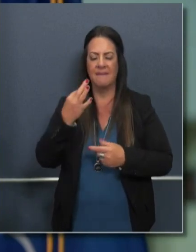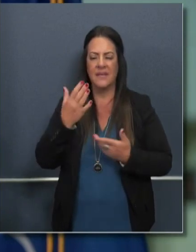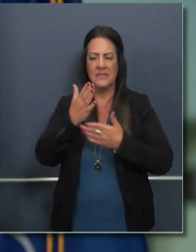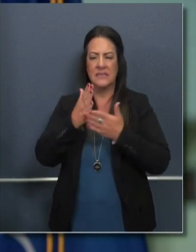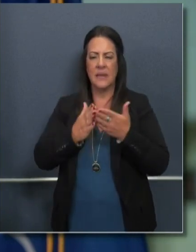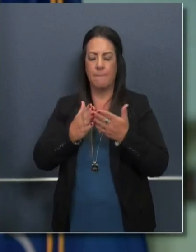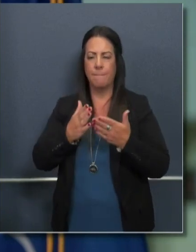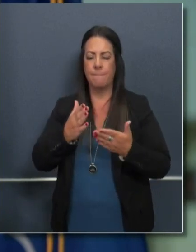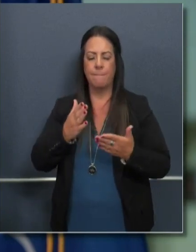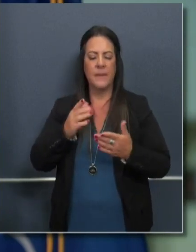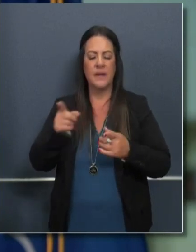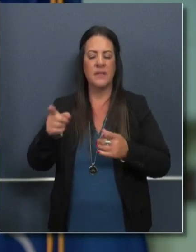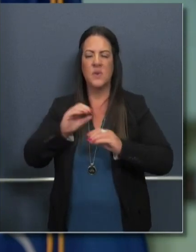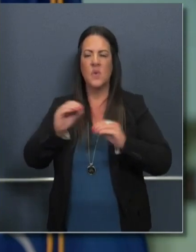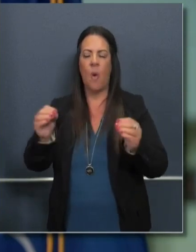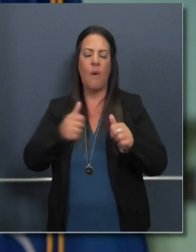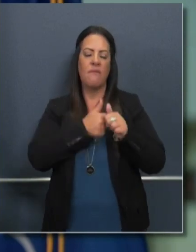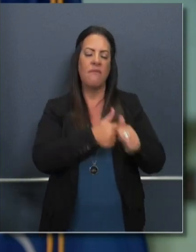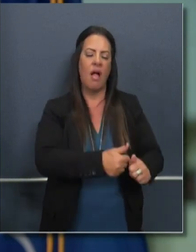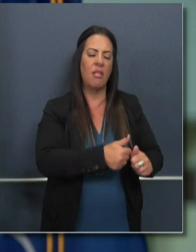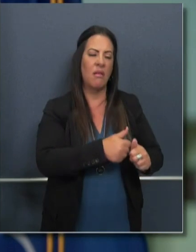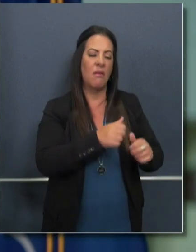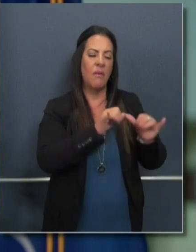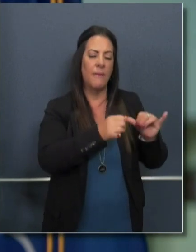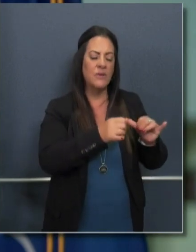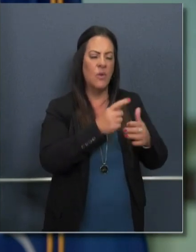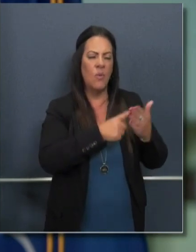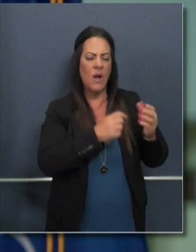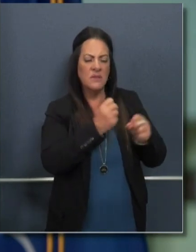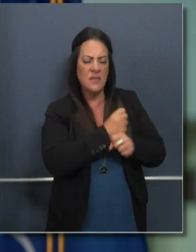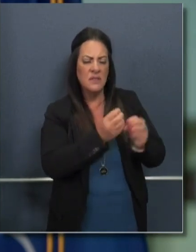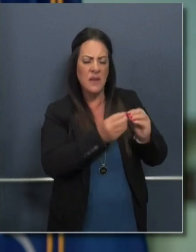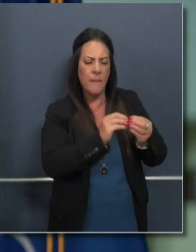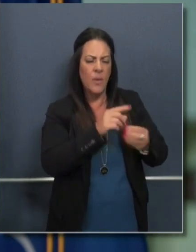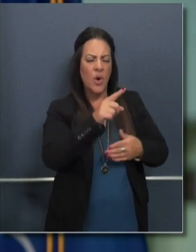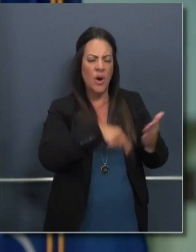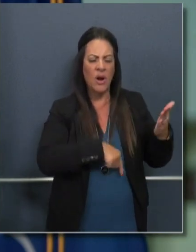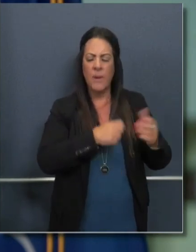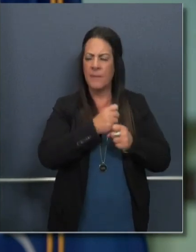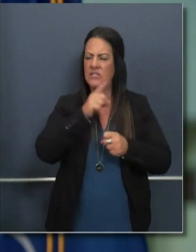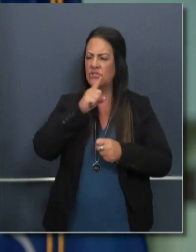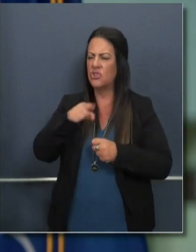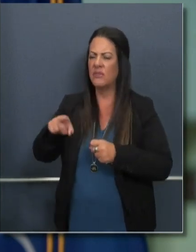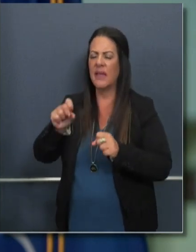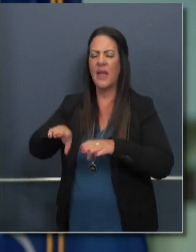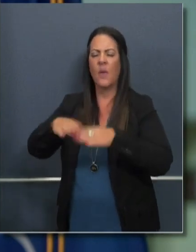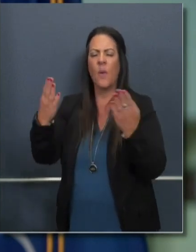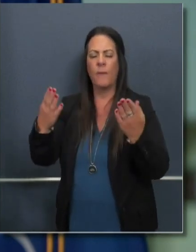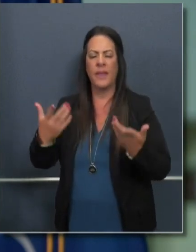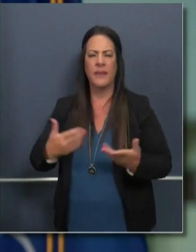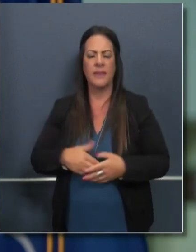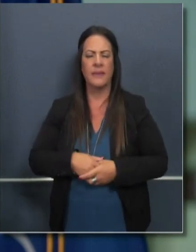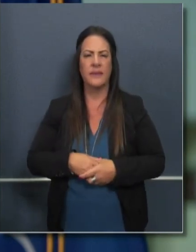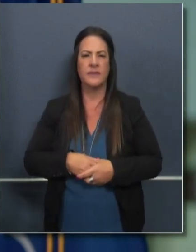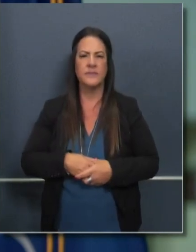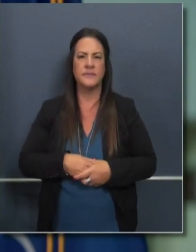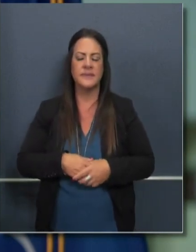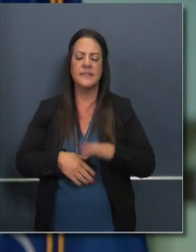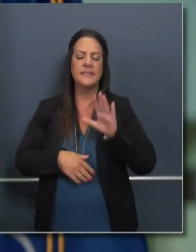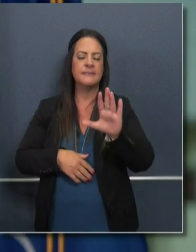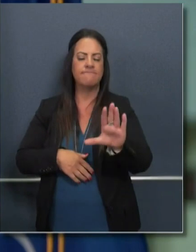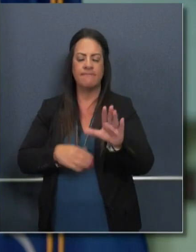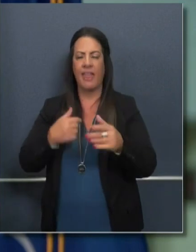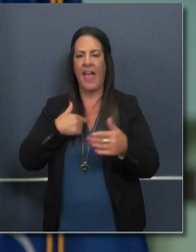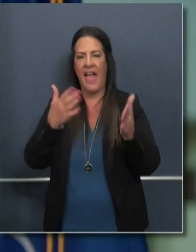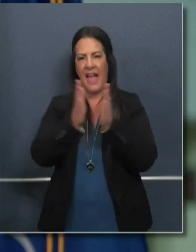by the metrics? Has the state made the choice that it's more important to ensure an economic reboot? I would encourage you to take a look at a